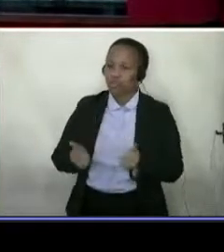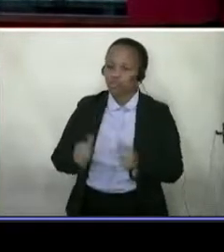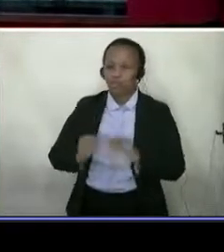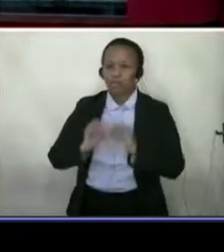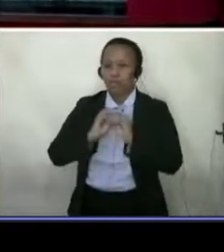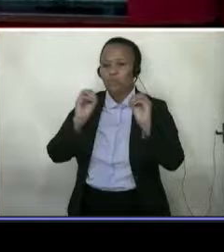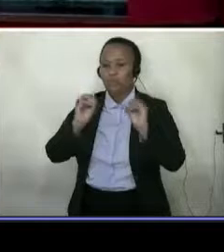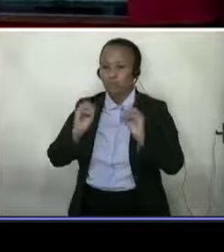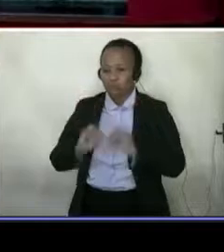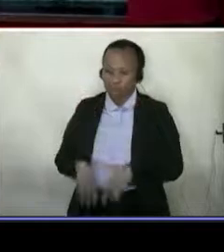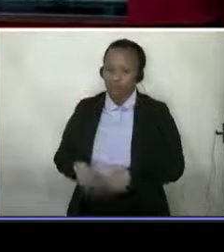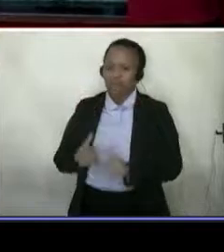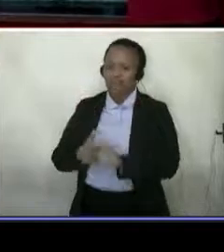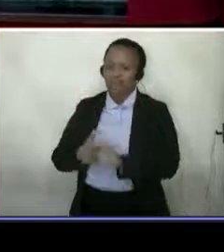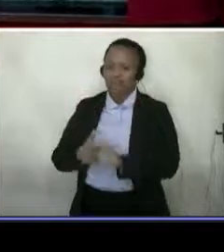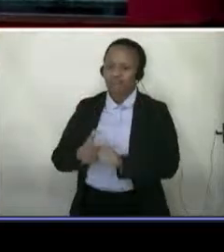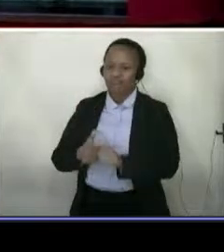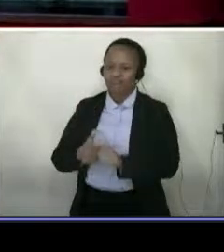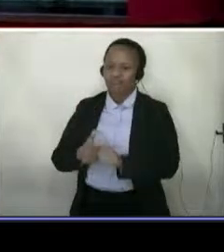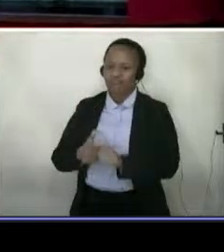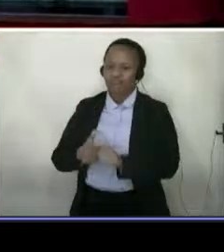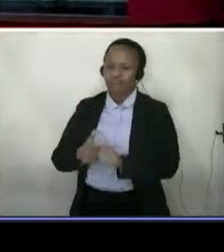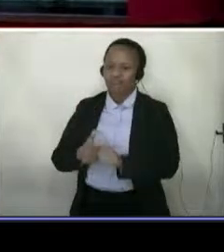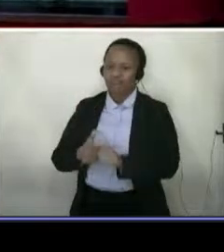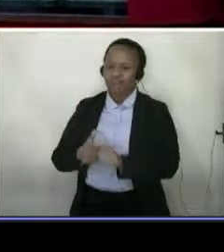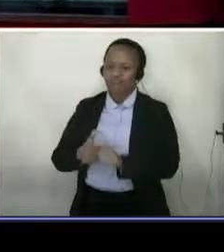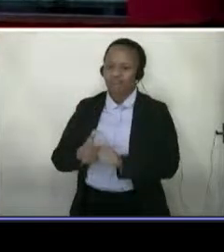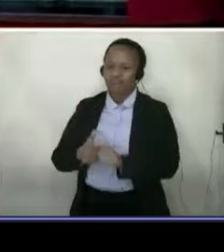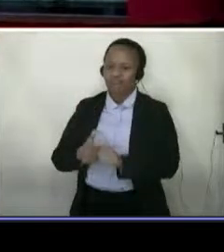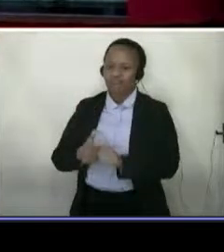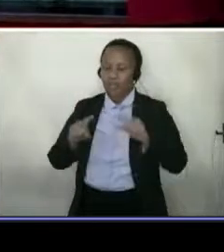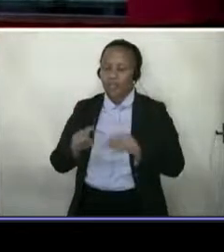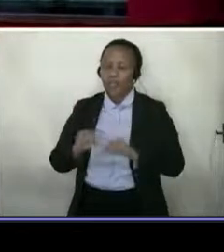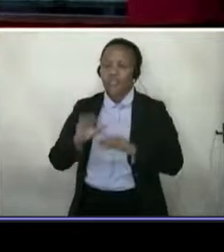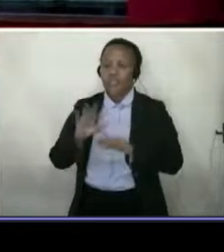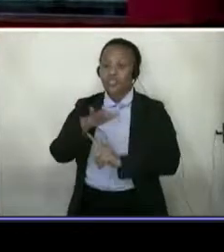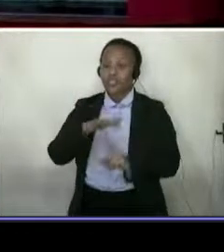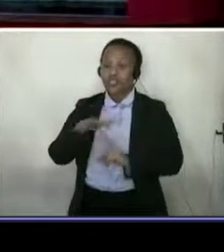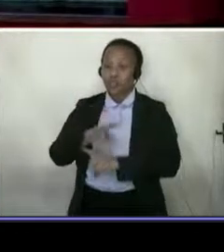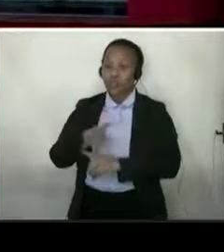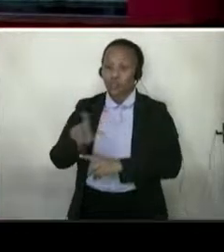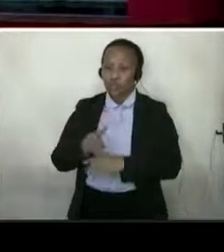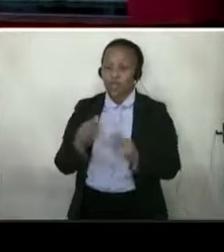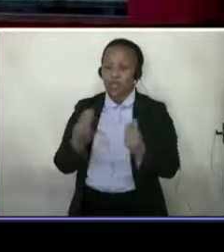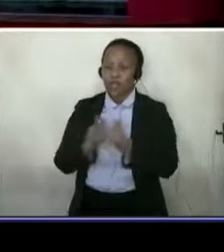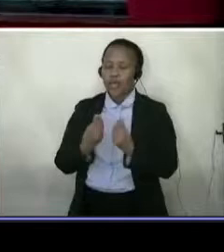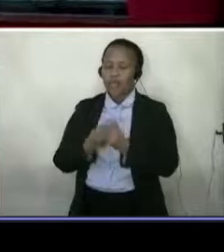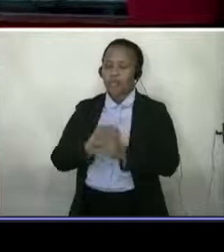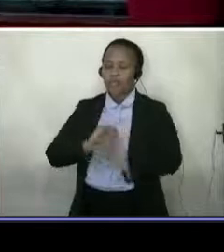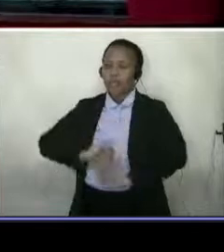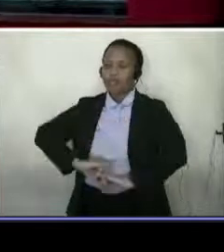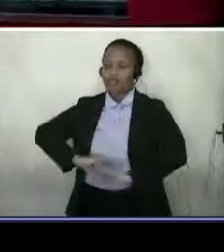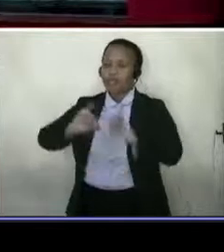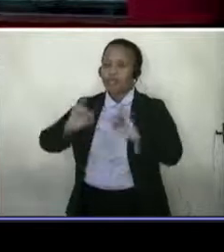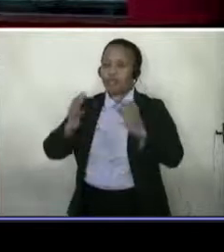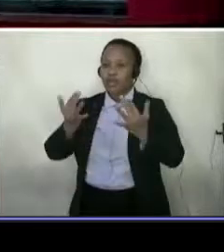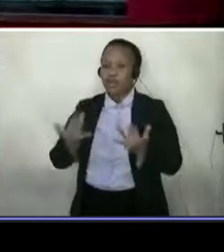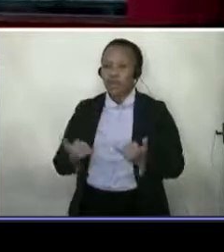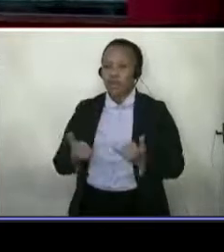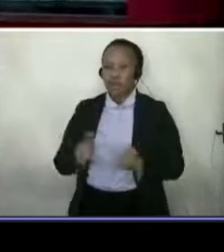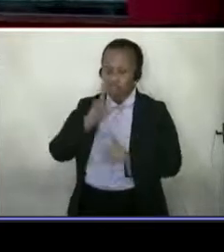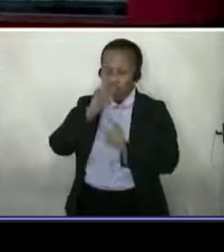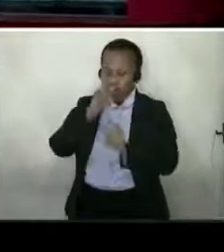highlights, the situation has, if anything, worsened, Honourable Premier. Starting with